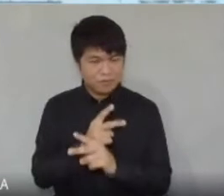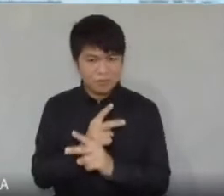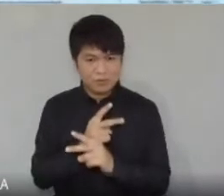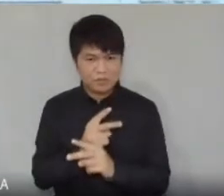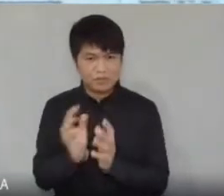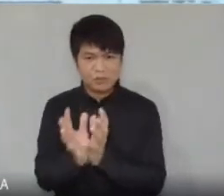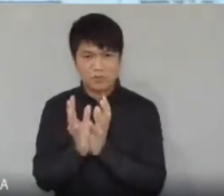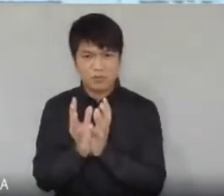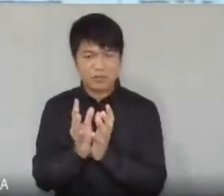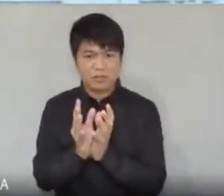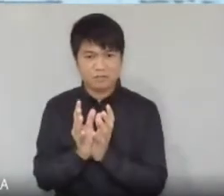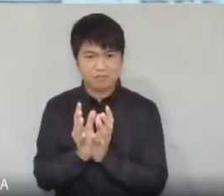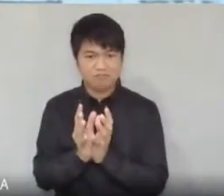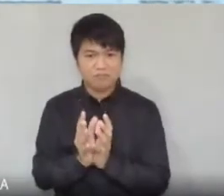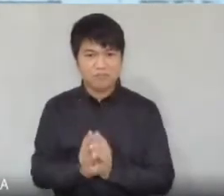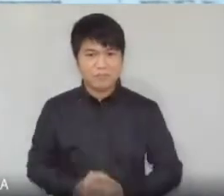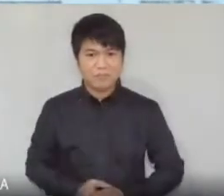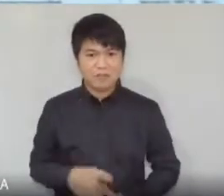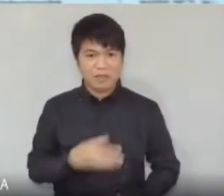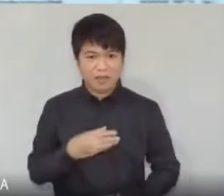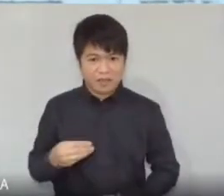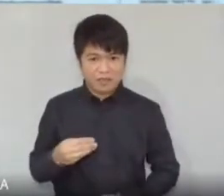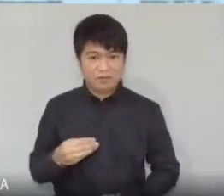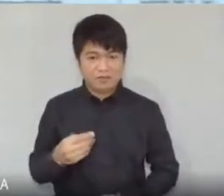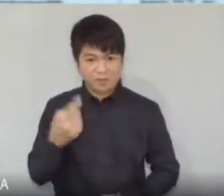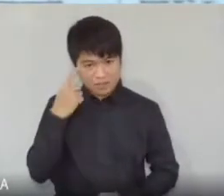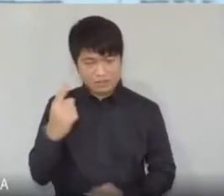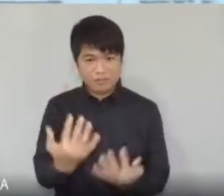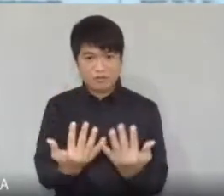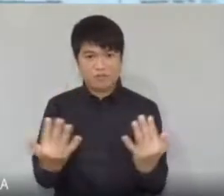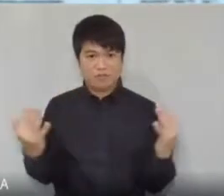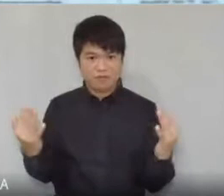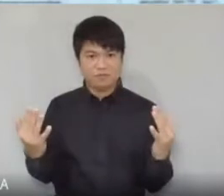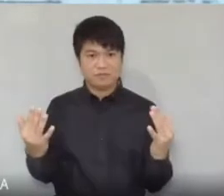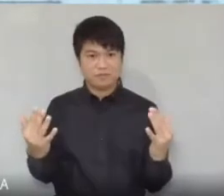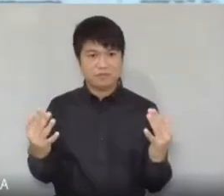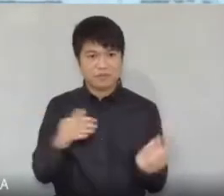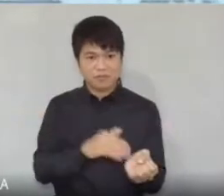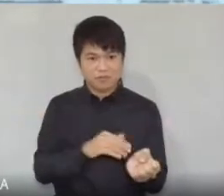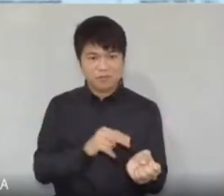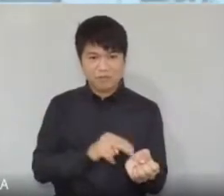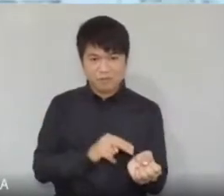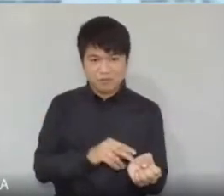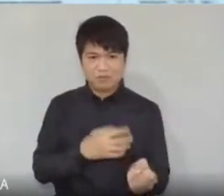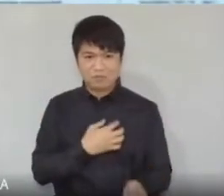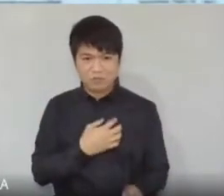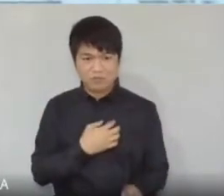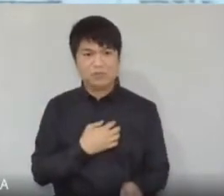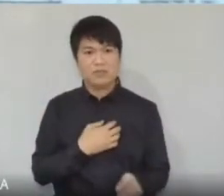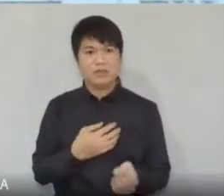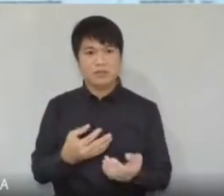on our DOH program, from the TB program, family planning, mention for